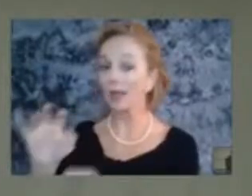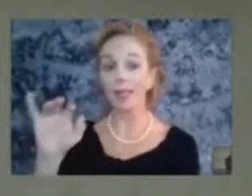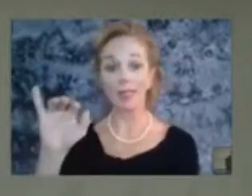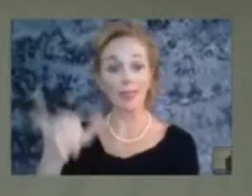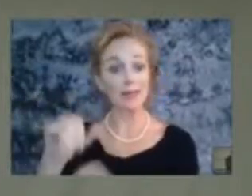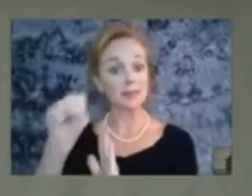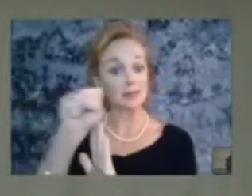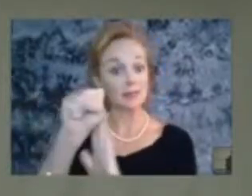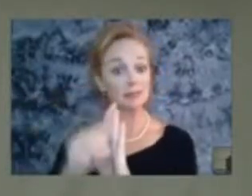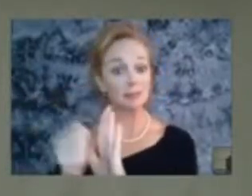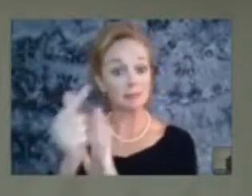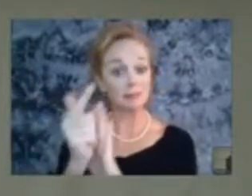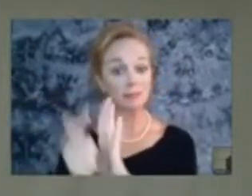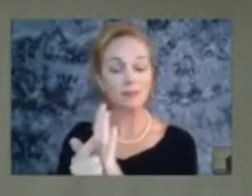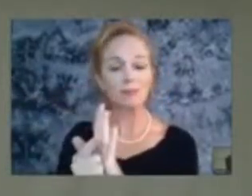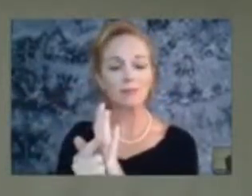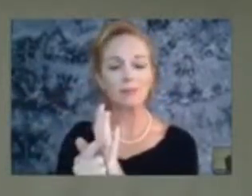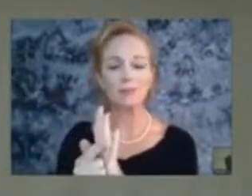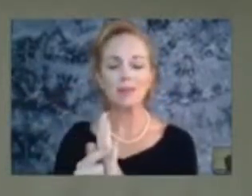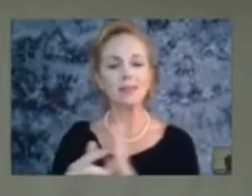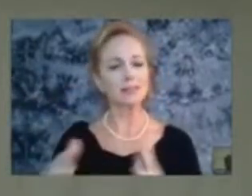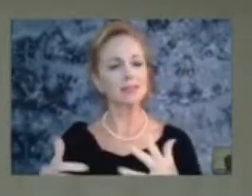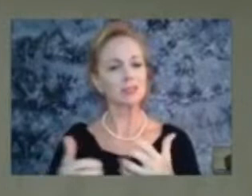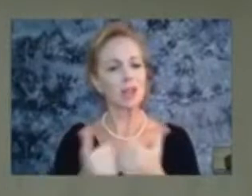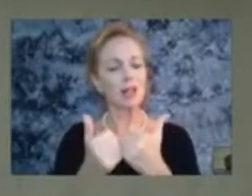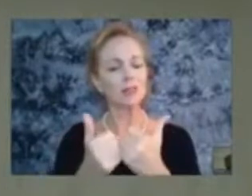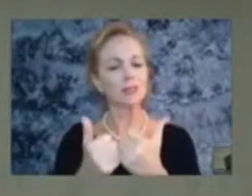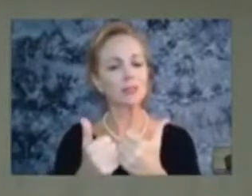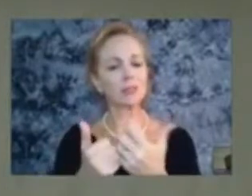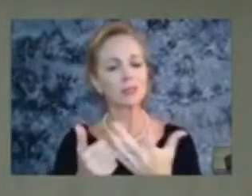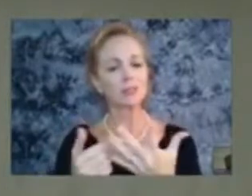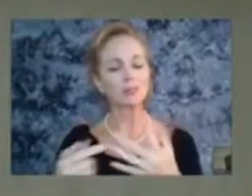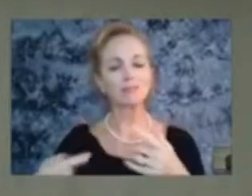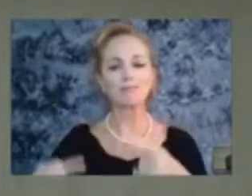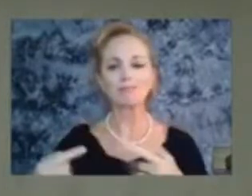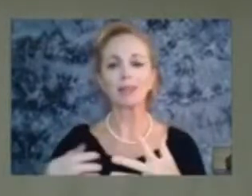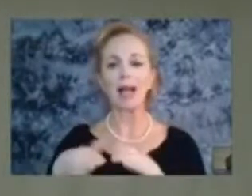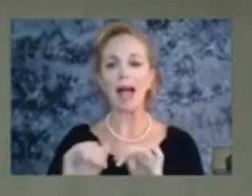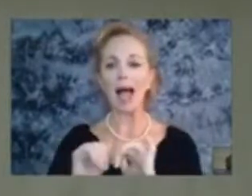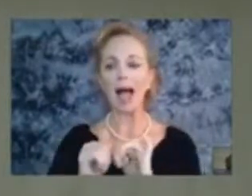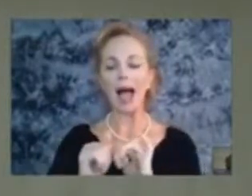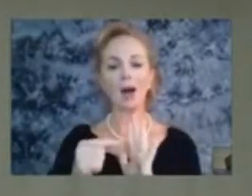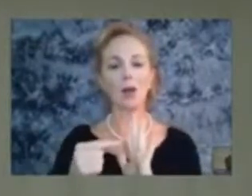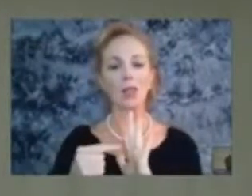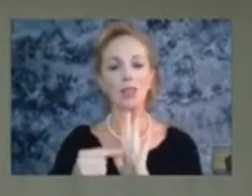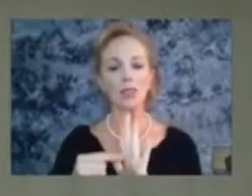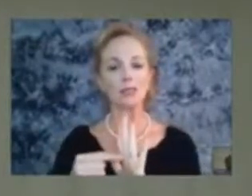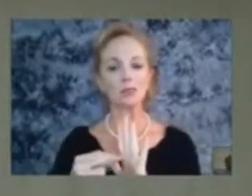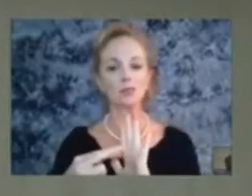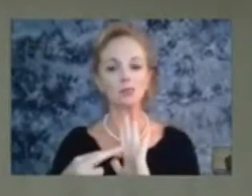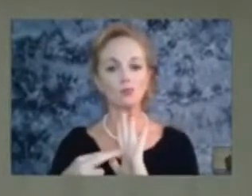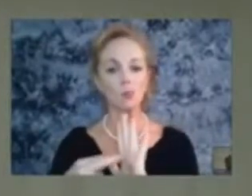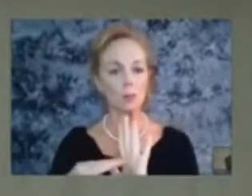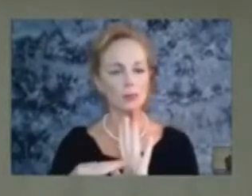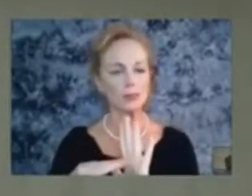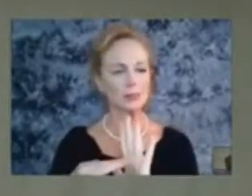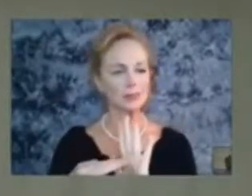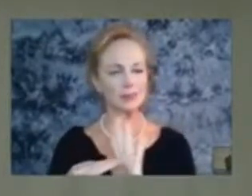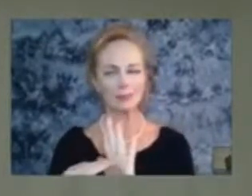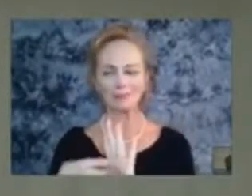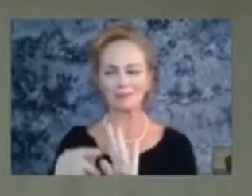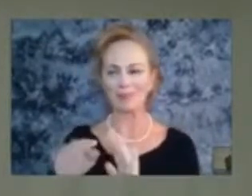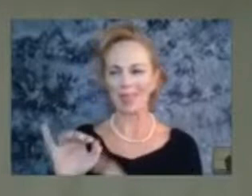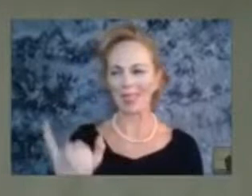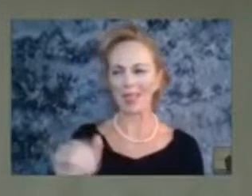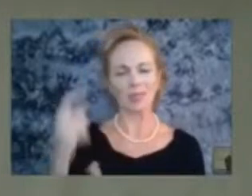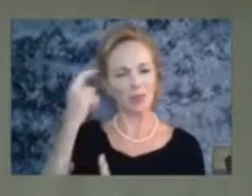And so I struggle with how this represents those things, the recognition that we